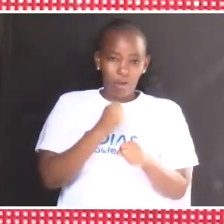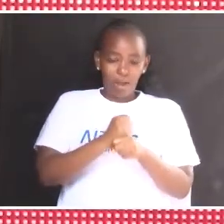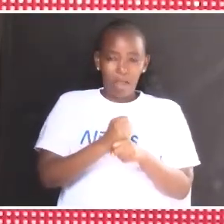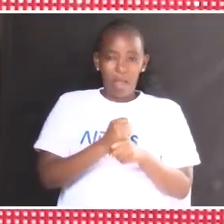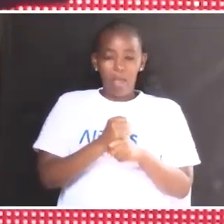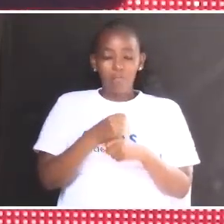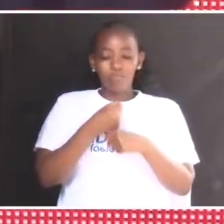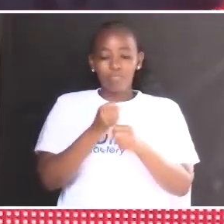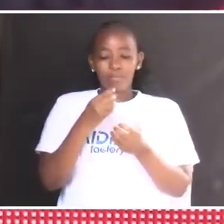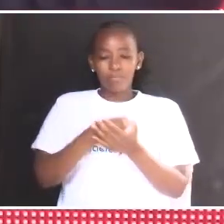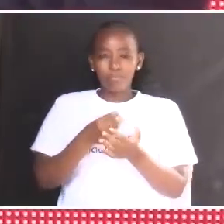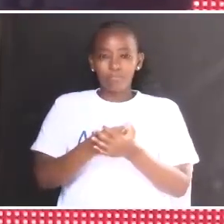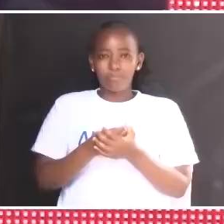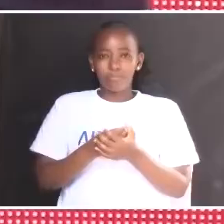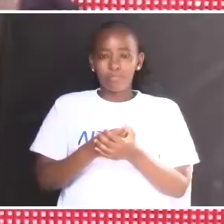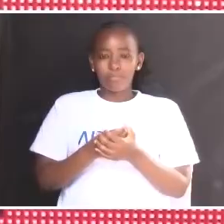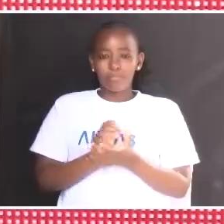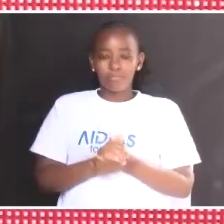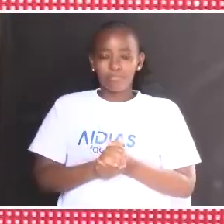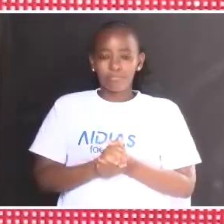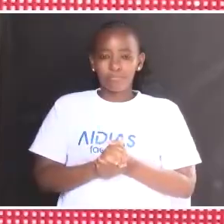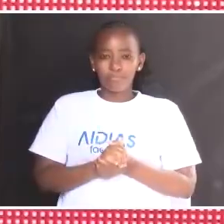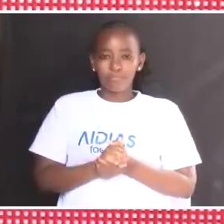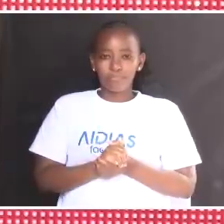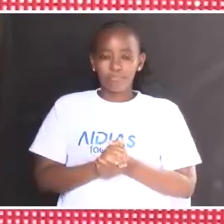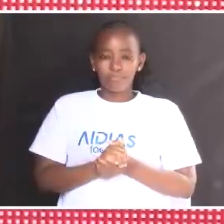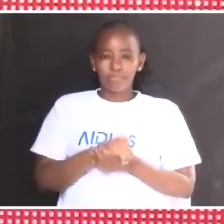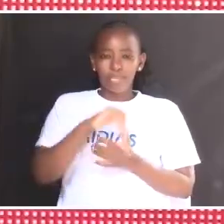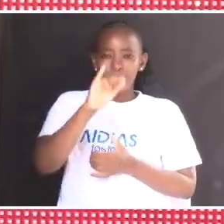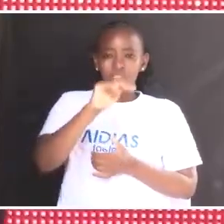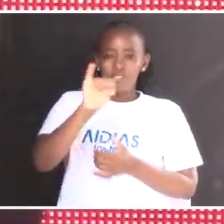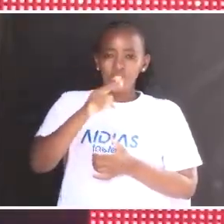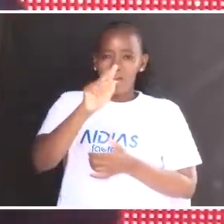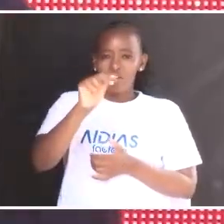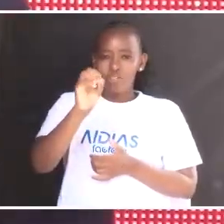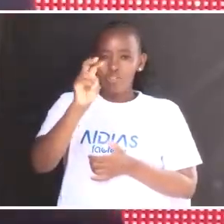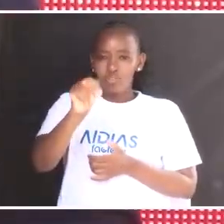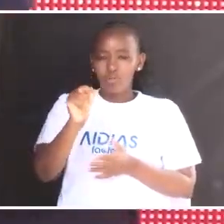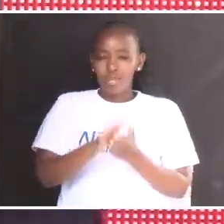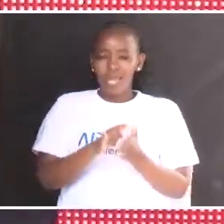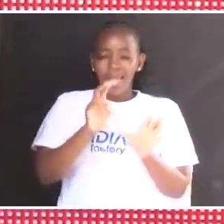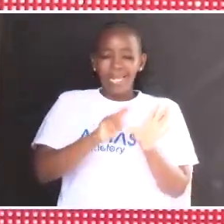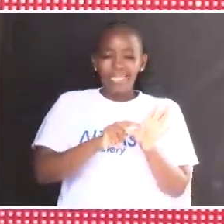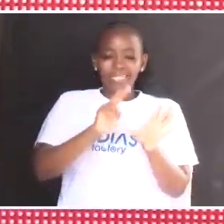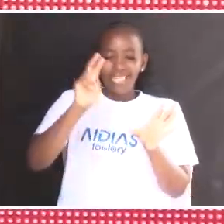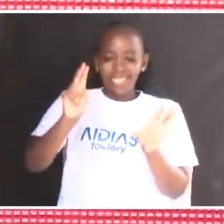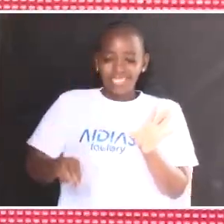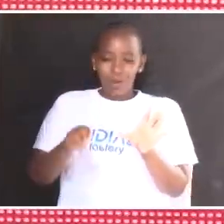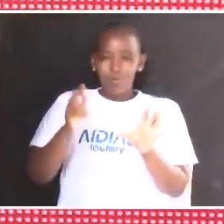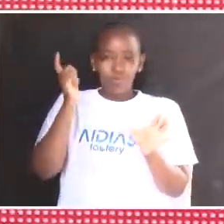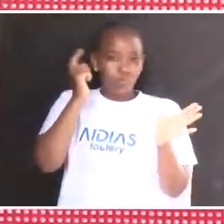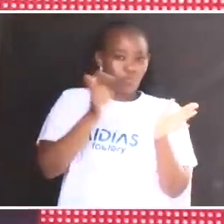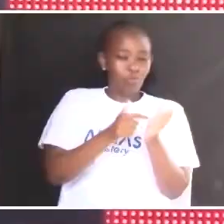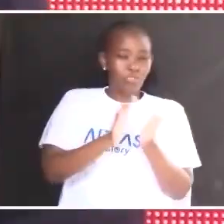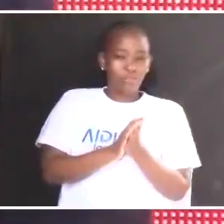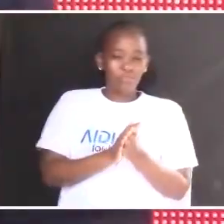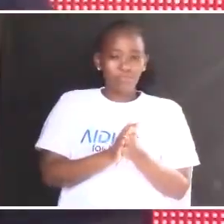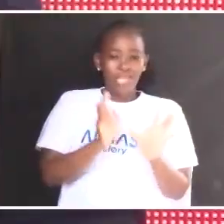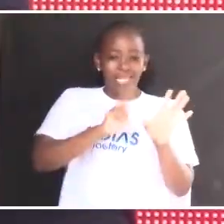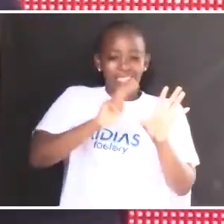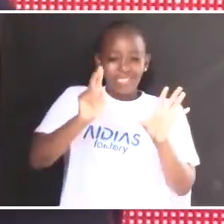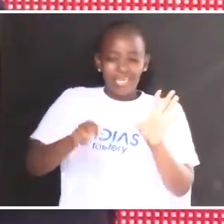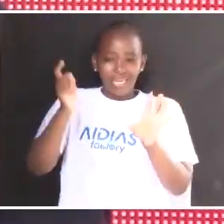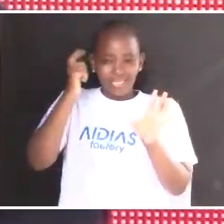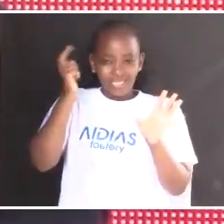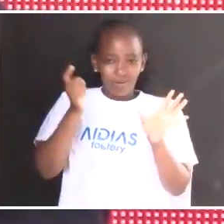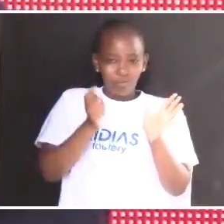ametengeneza pesa, you can seek for damages out of it. Na injunction, na something we call take down notice, utaweza issue what we call a take down